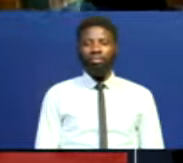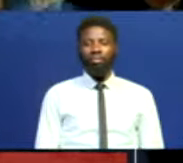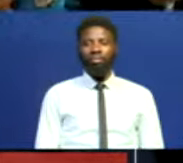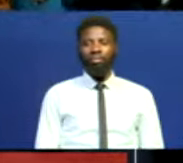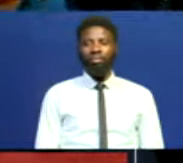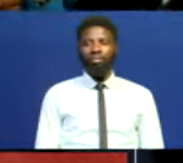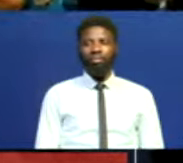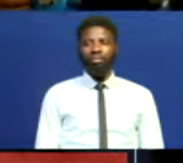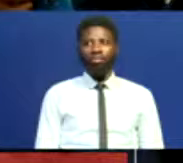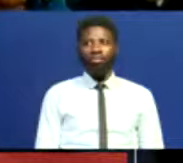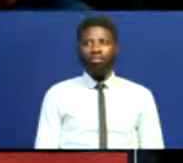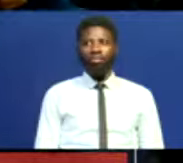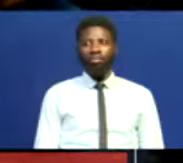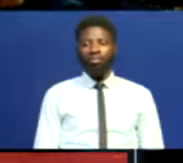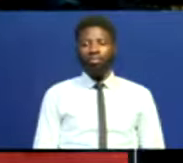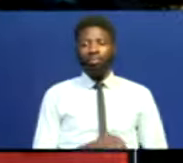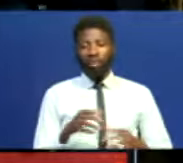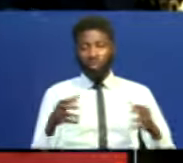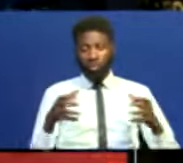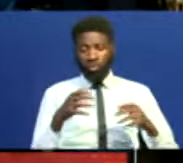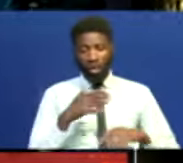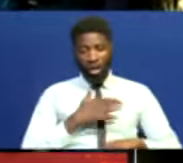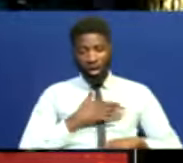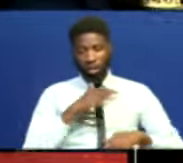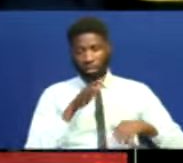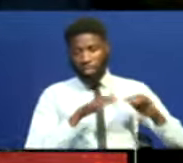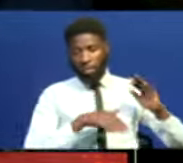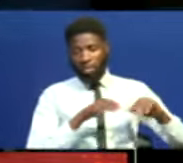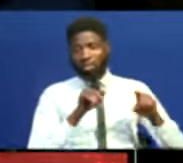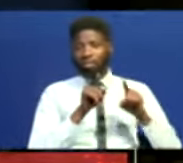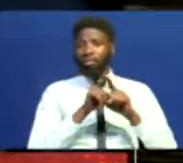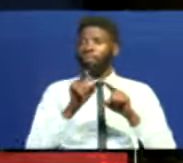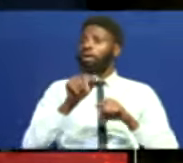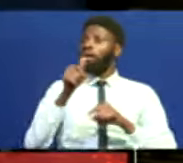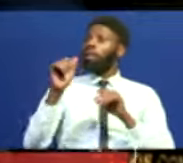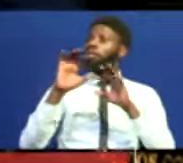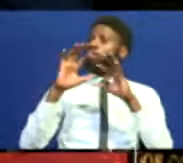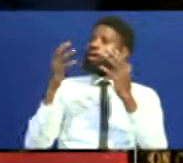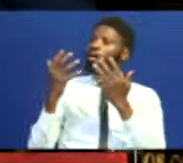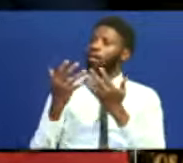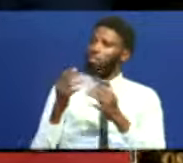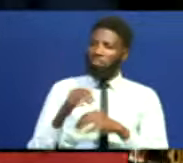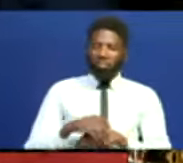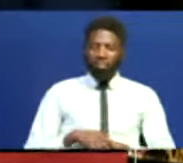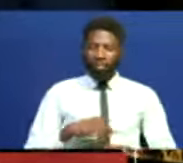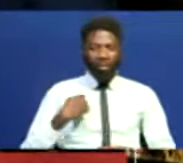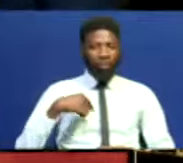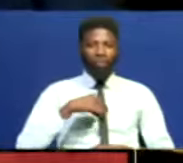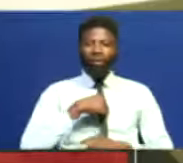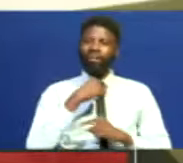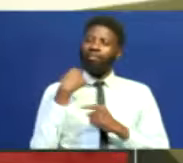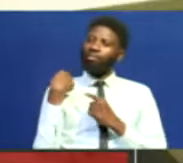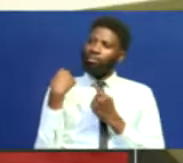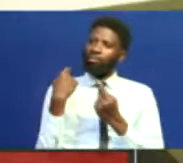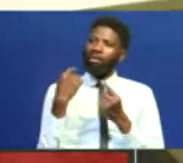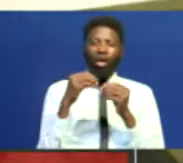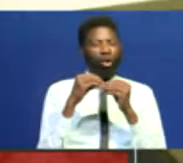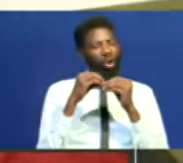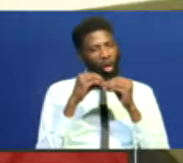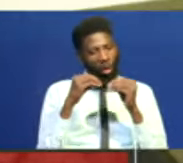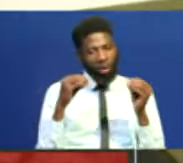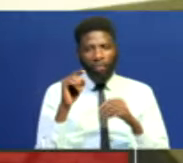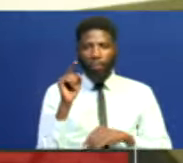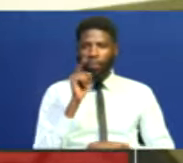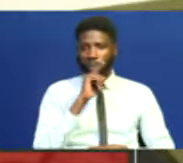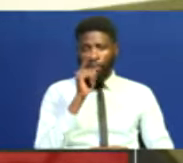Our band is not like any other band globally. We've been existent for so long, and some of the factors